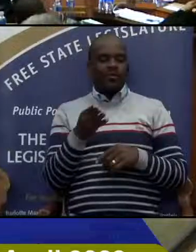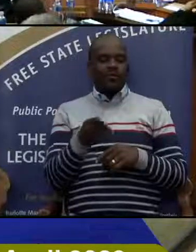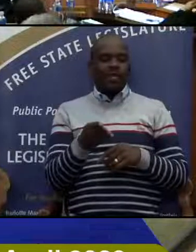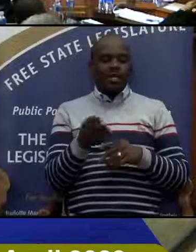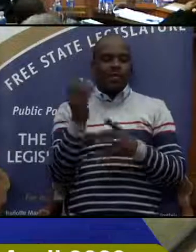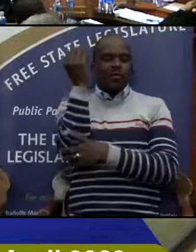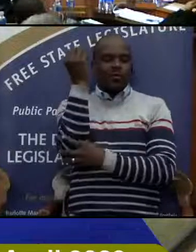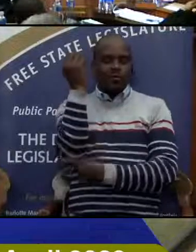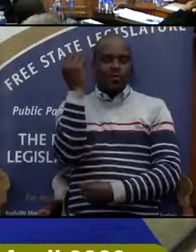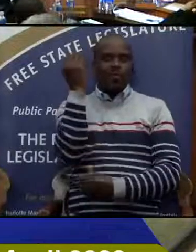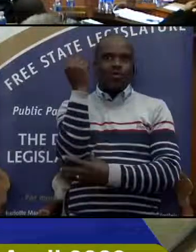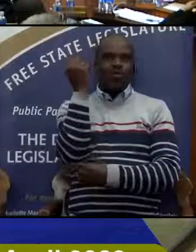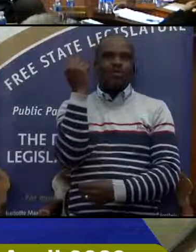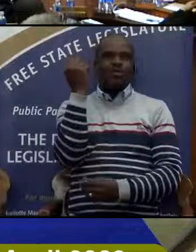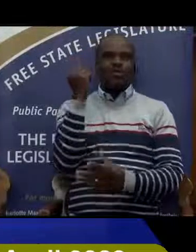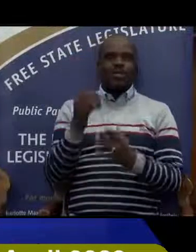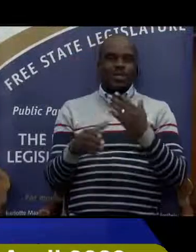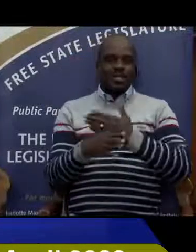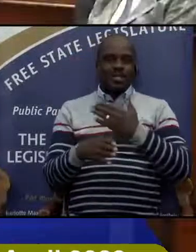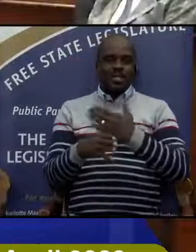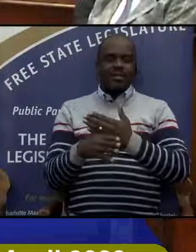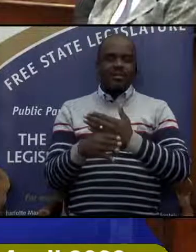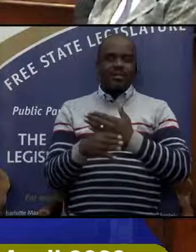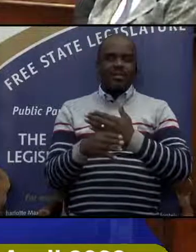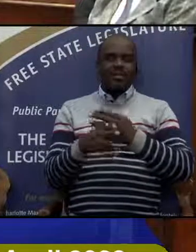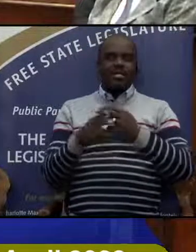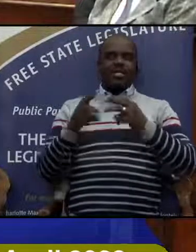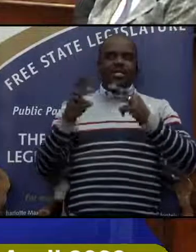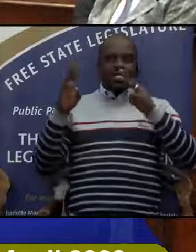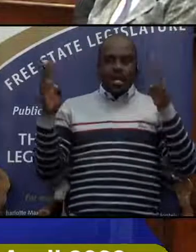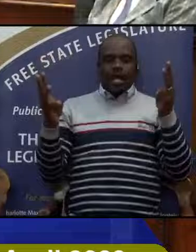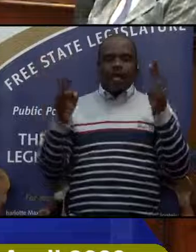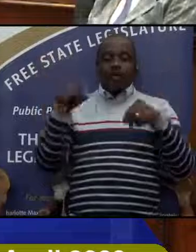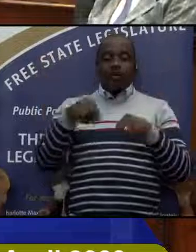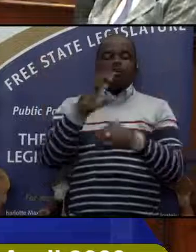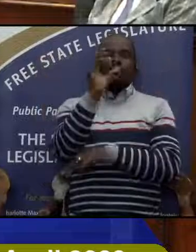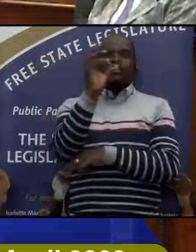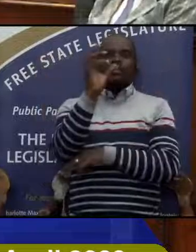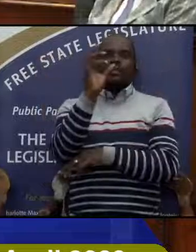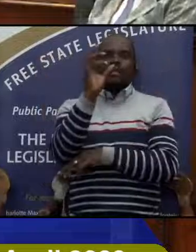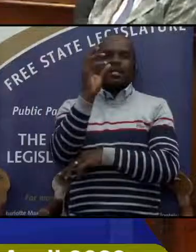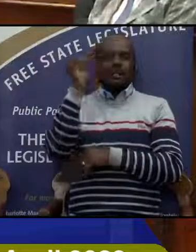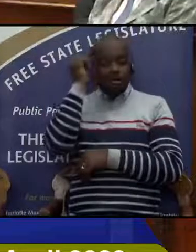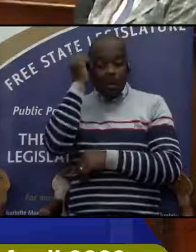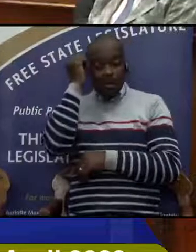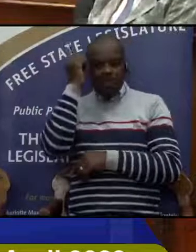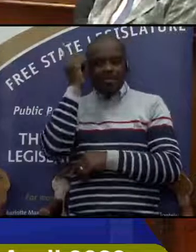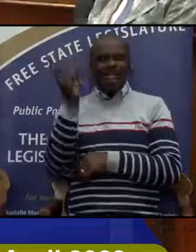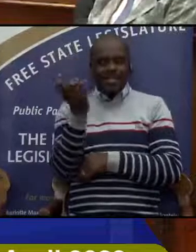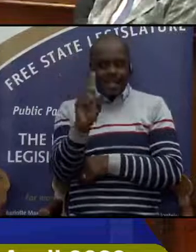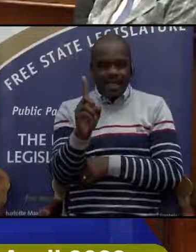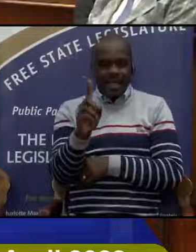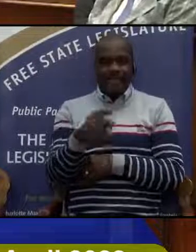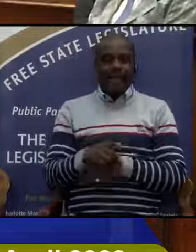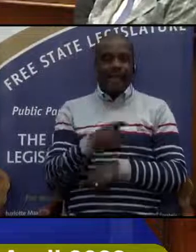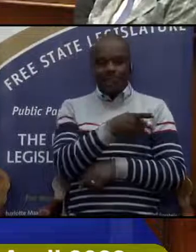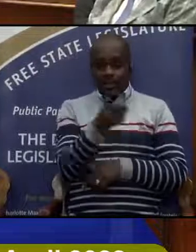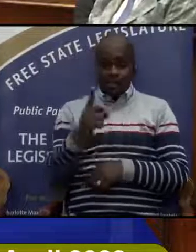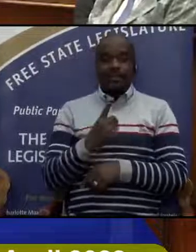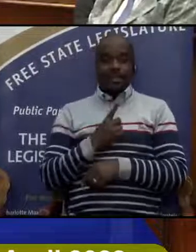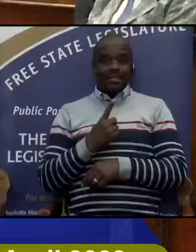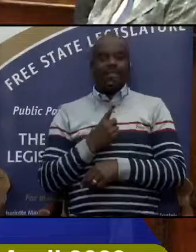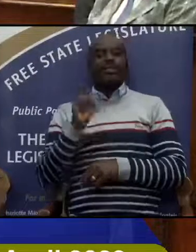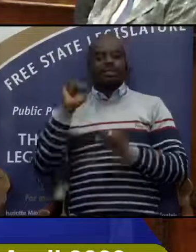of plundering and looting by ANC cadres, but refuse to accept this reality and try